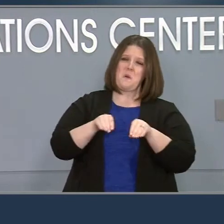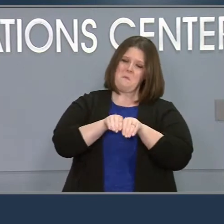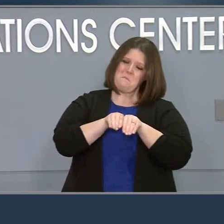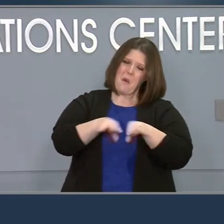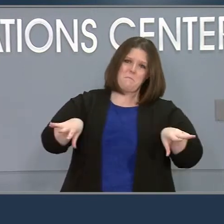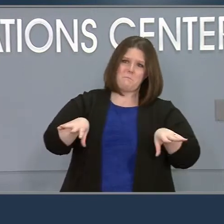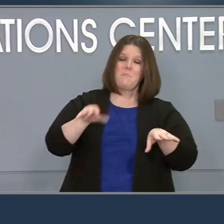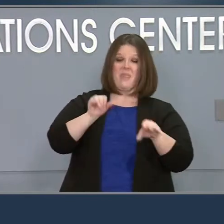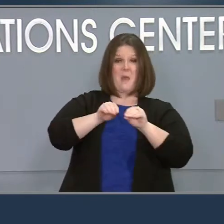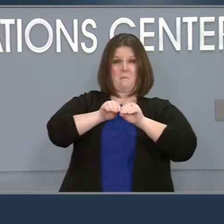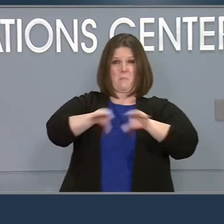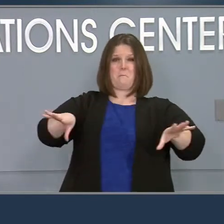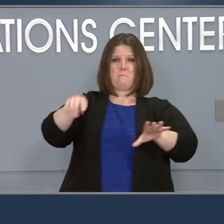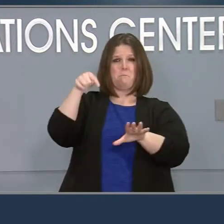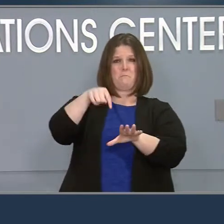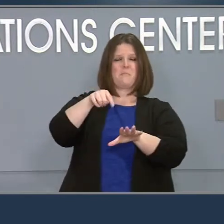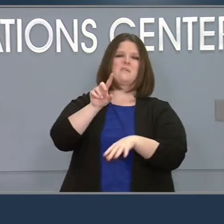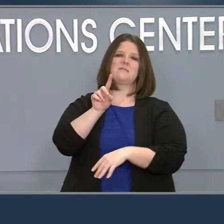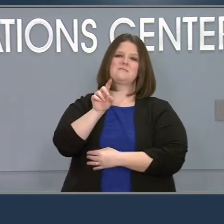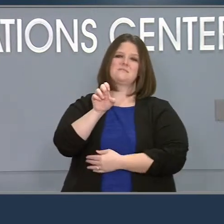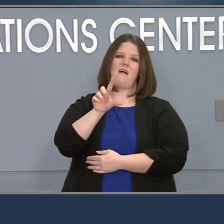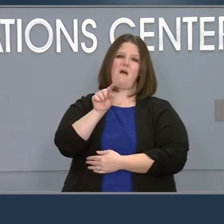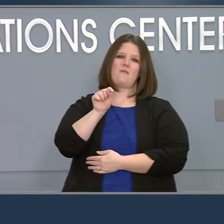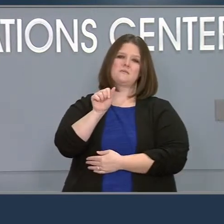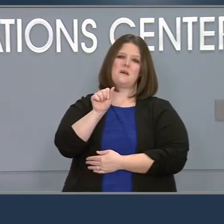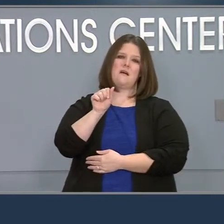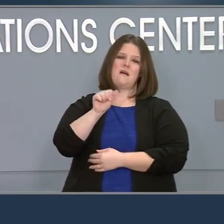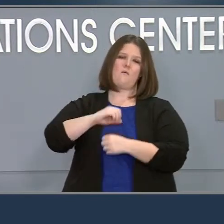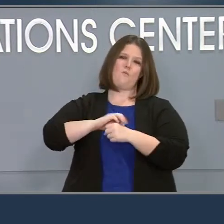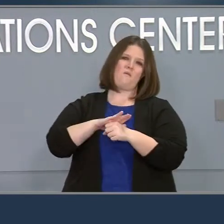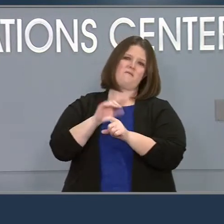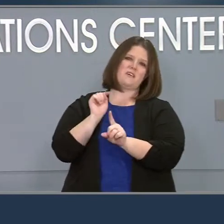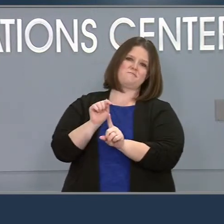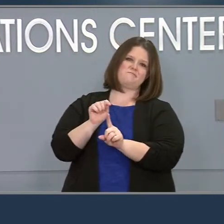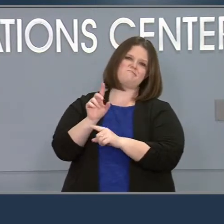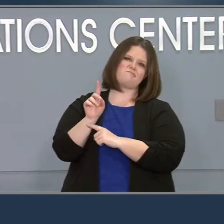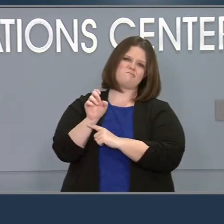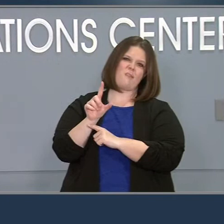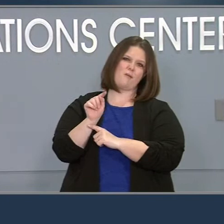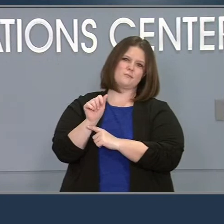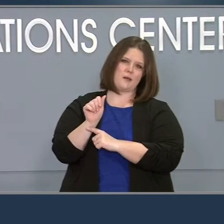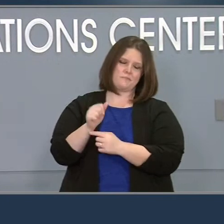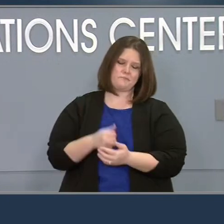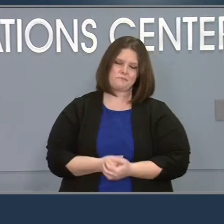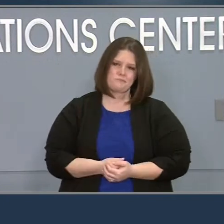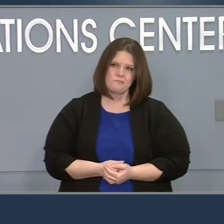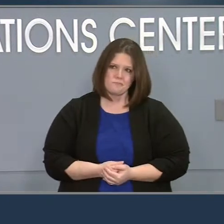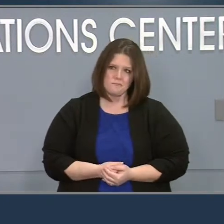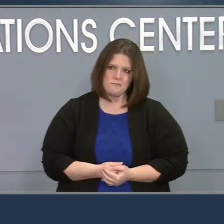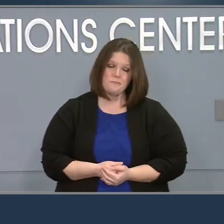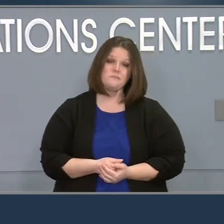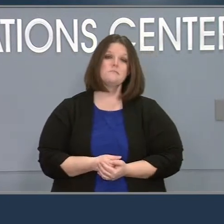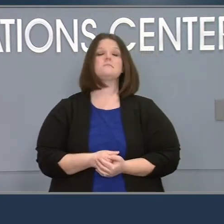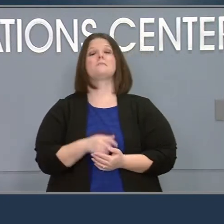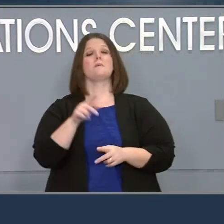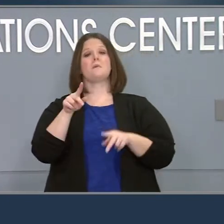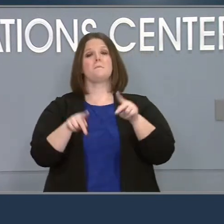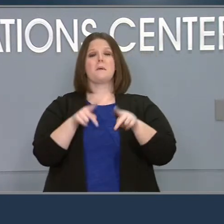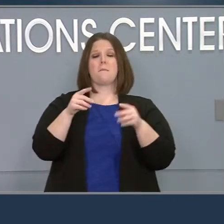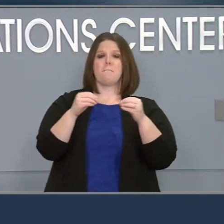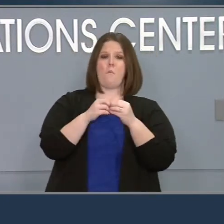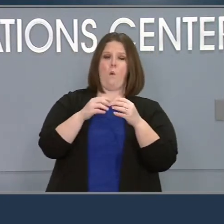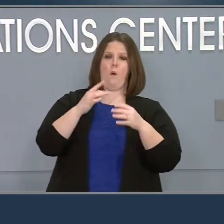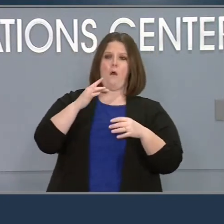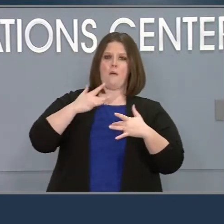being driven by the Delta variant of COVID-19. People who are unvaccinated are highly